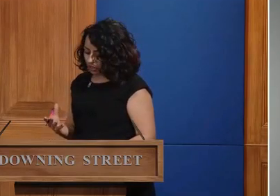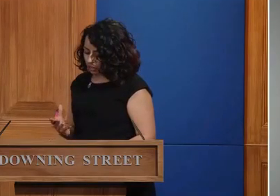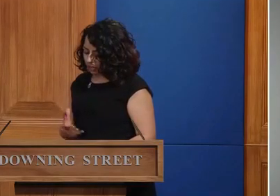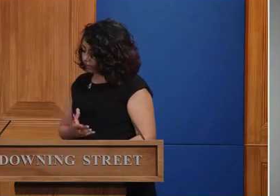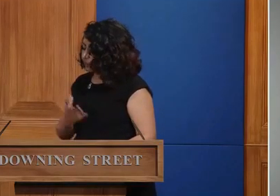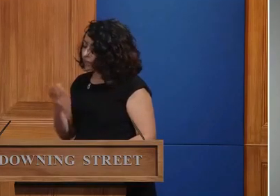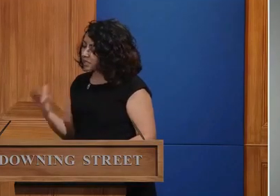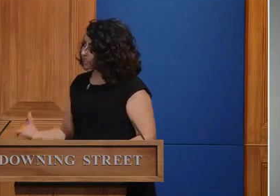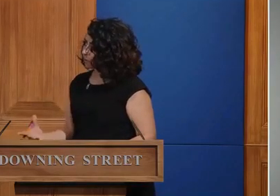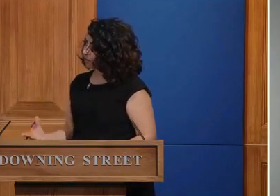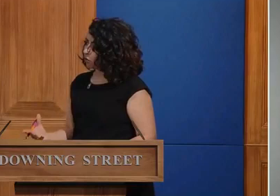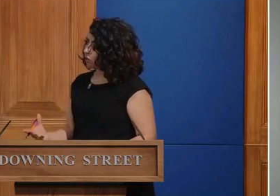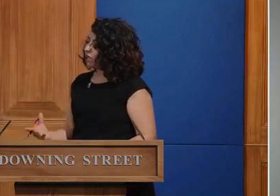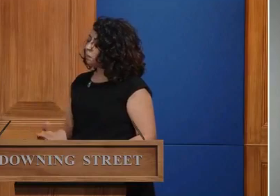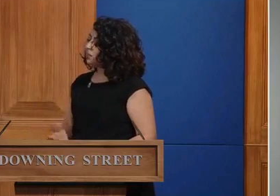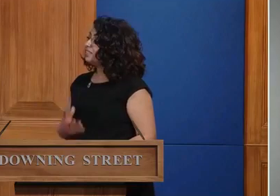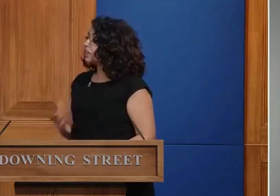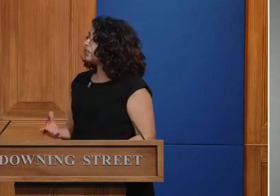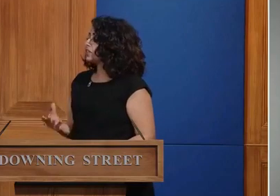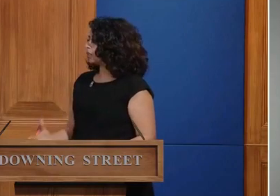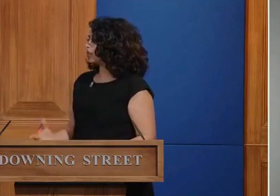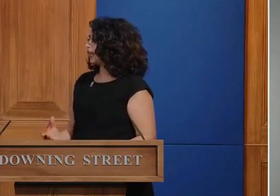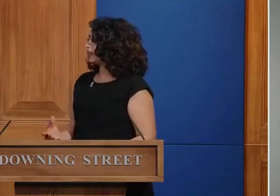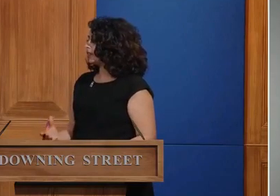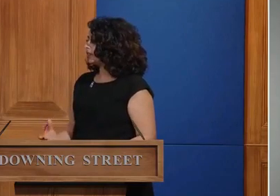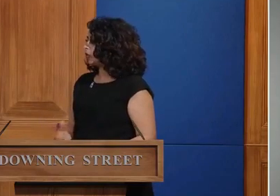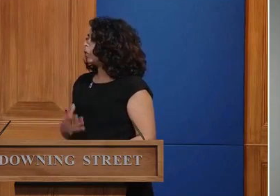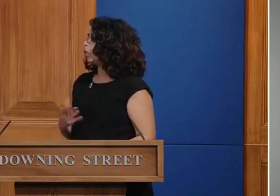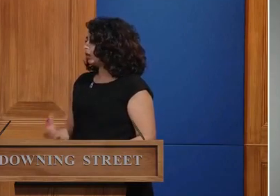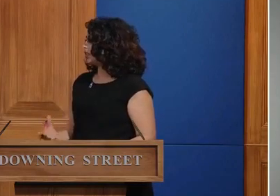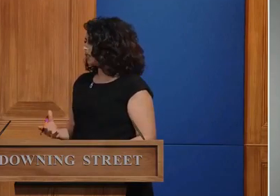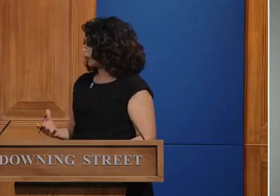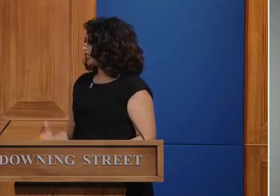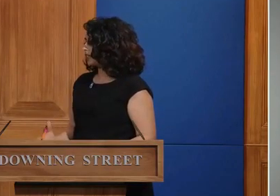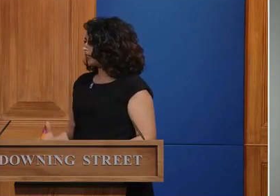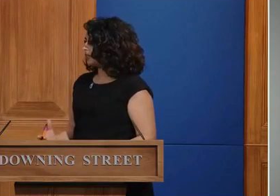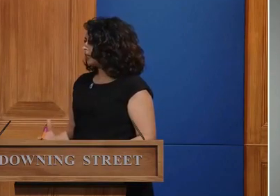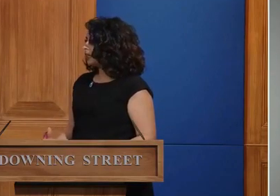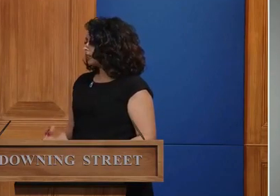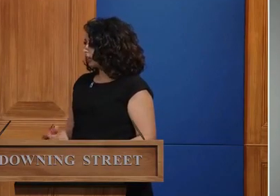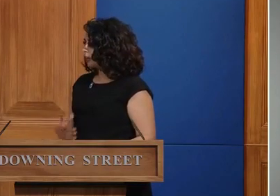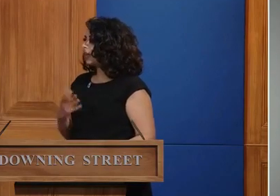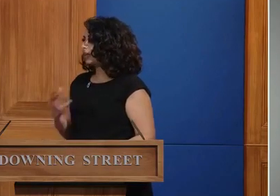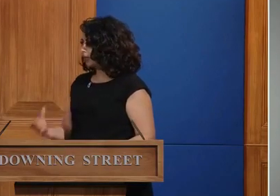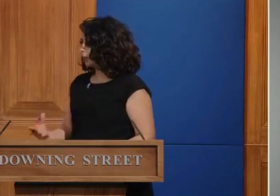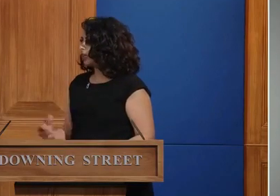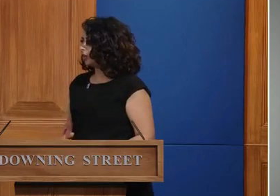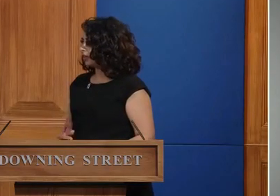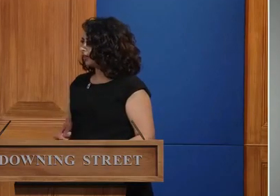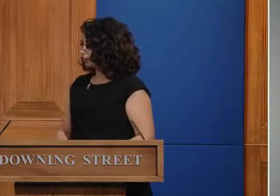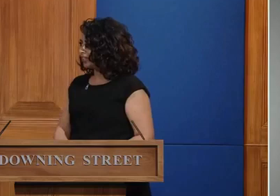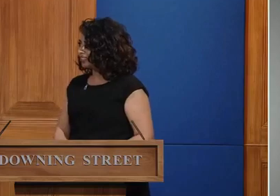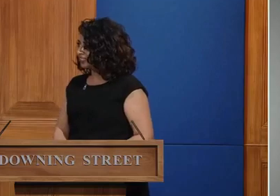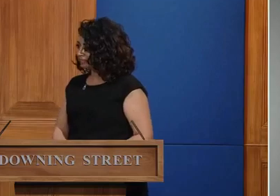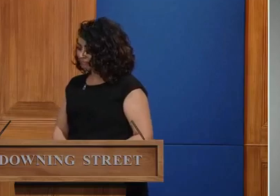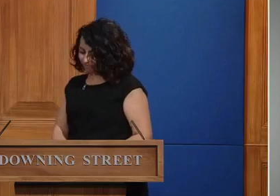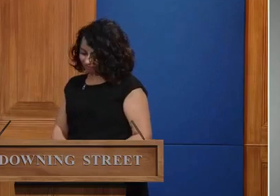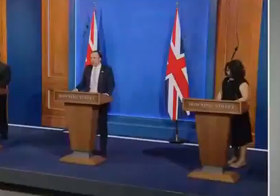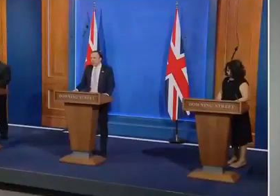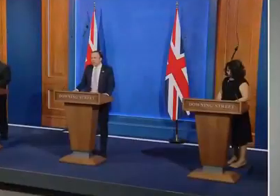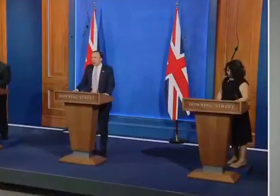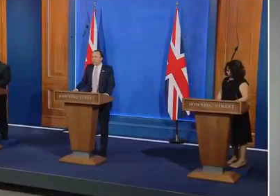because, and you've heard it before, but none of us are protected until all of us are protected. So a little bit longer,